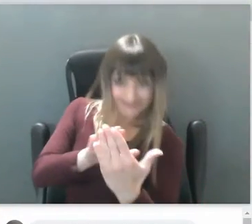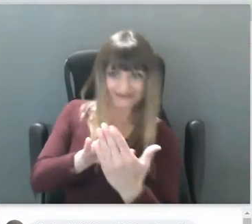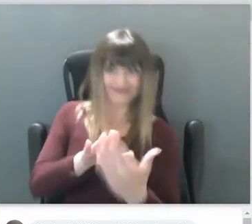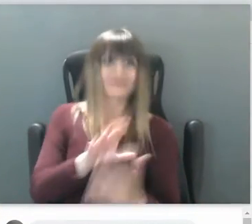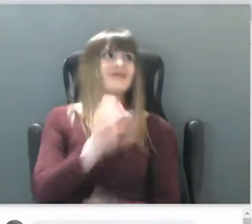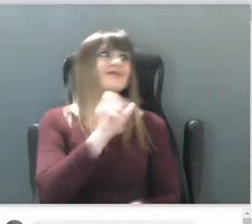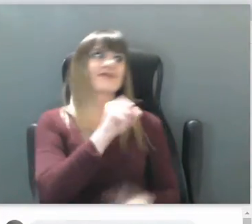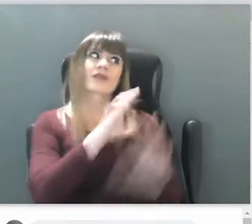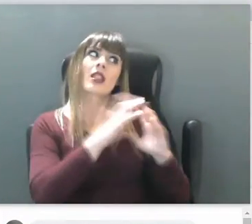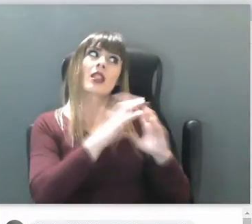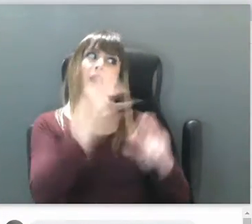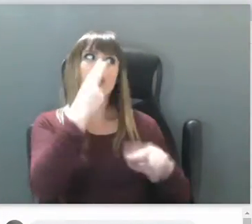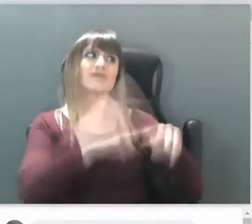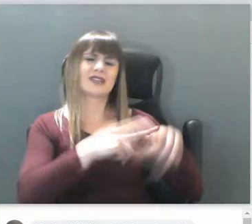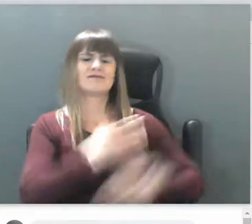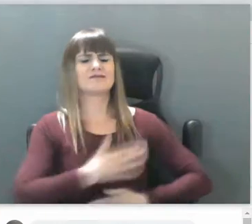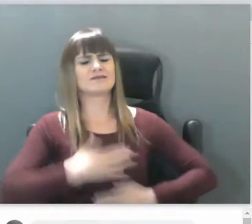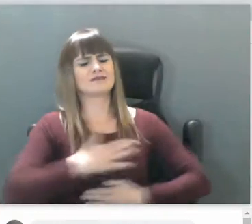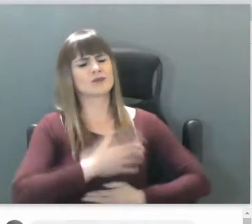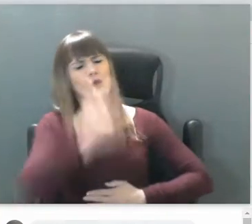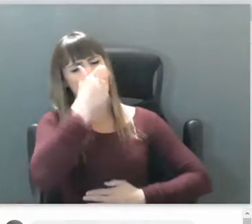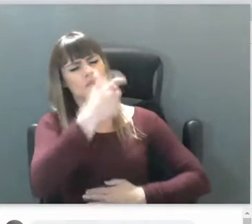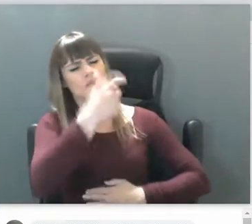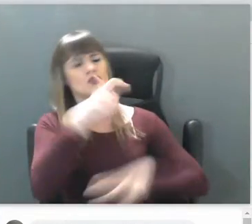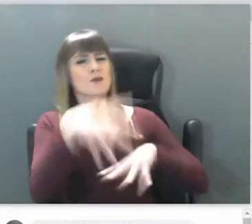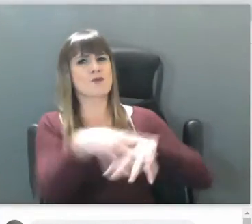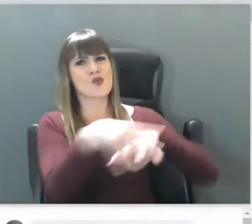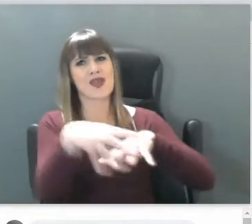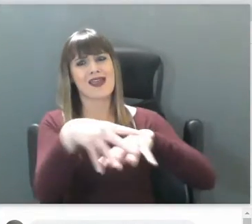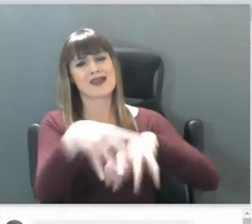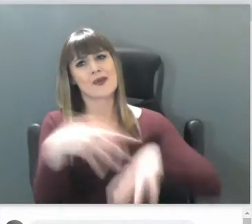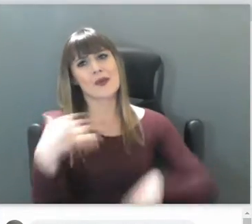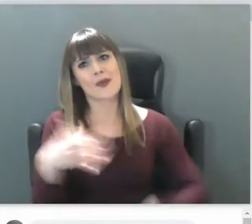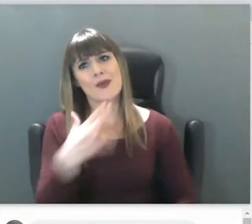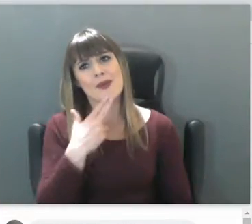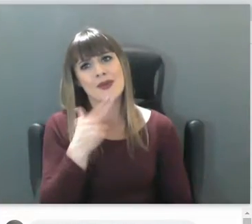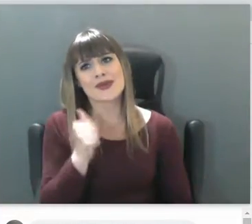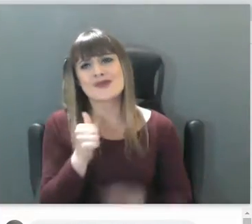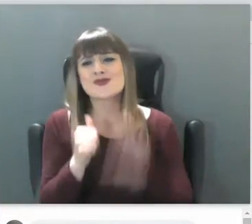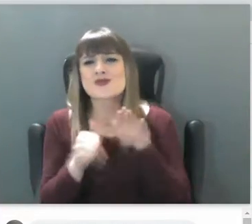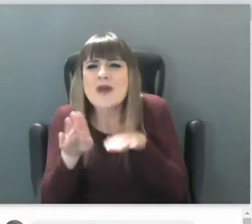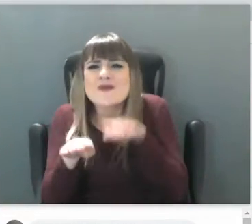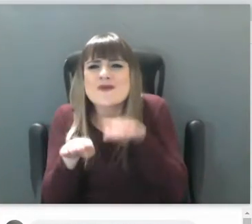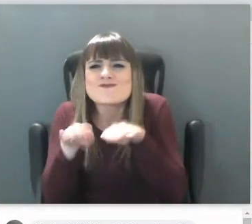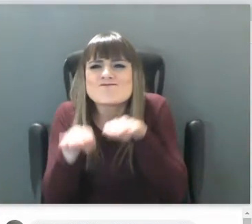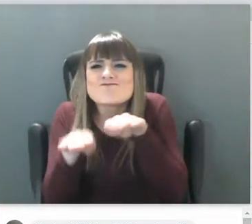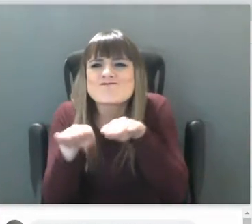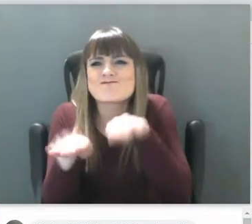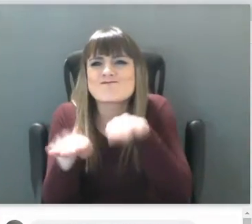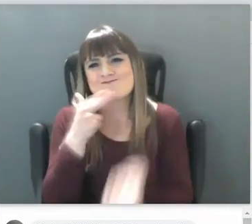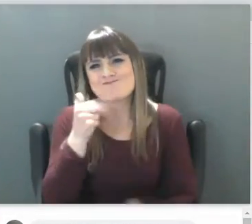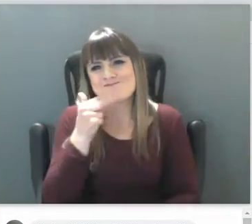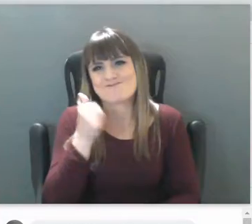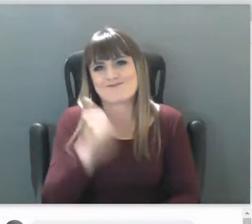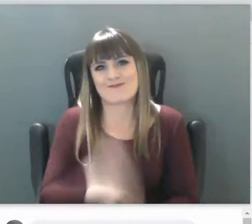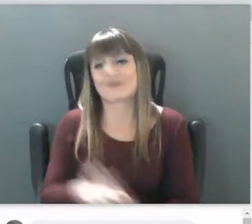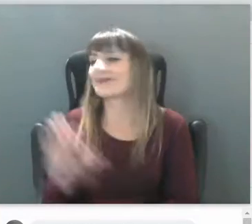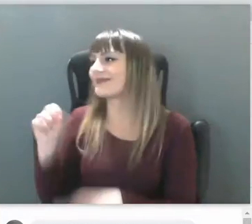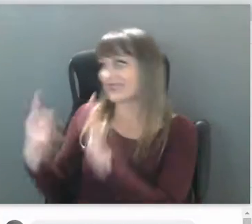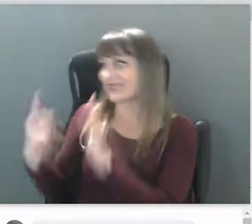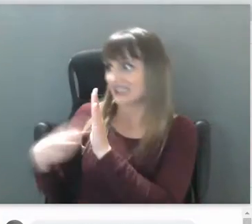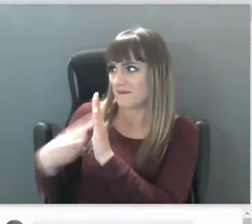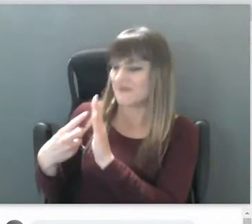the parade. It is. They are so cute when they're walking, I think. Yeah, they're so good. Sometimes I'll make them gallop,